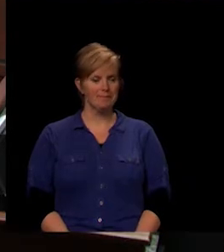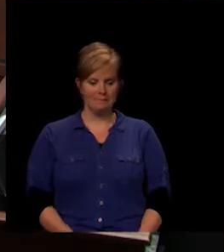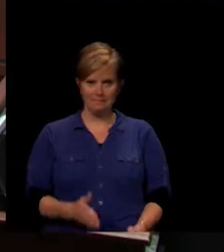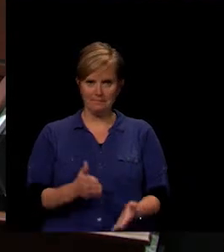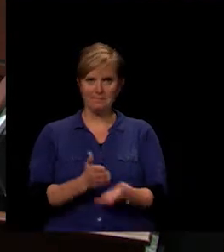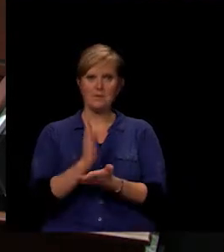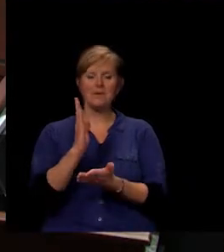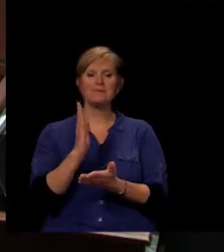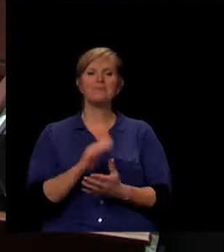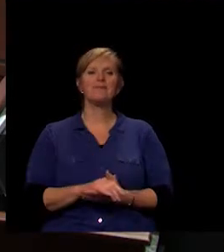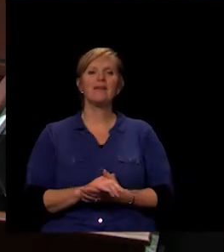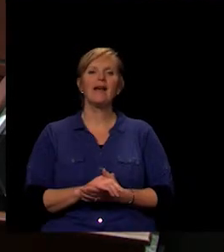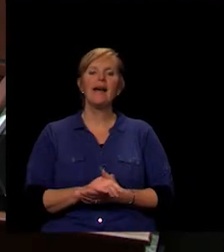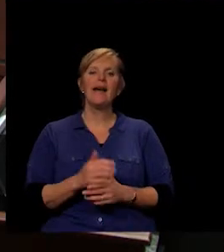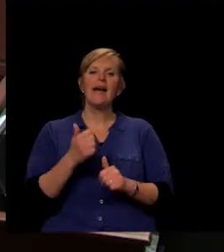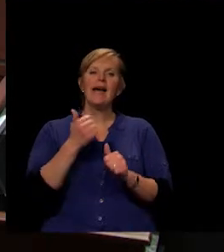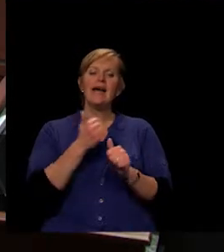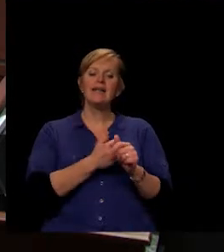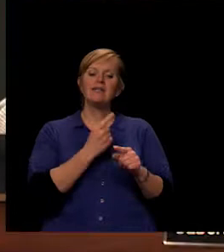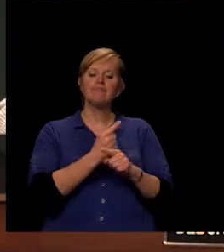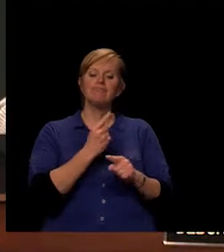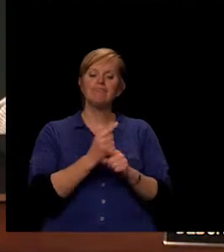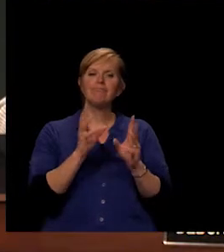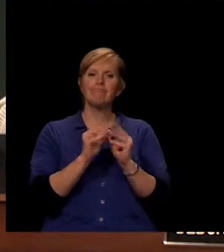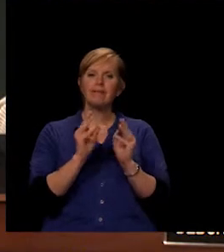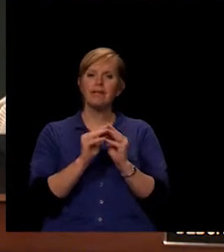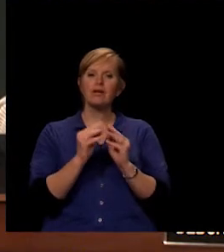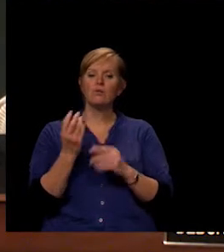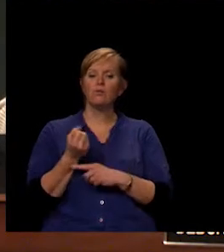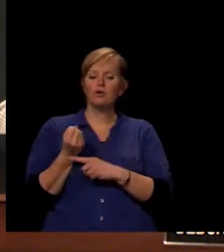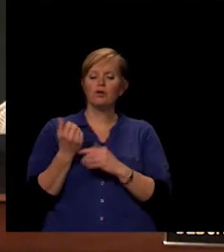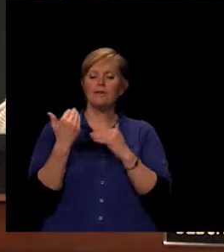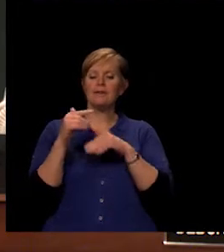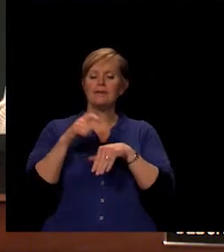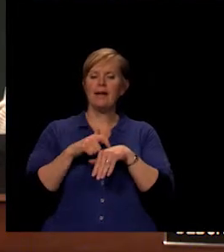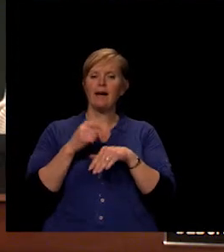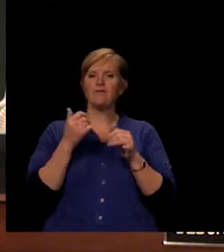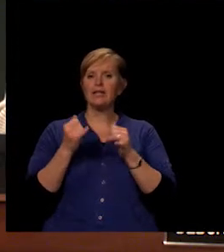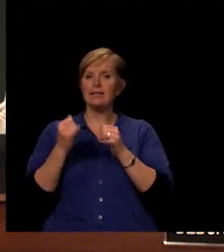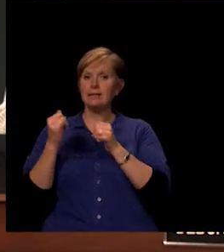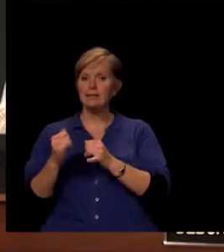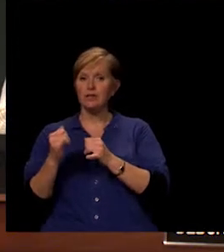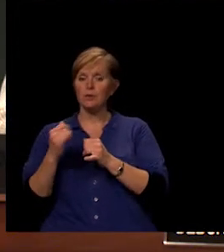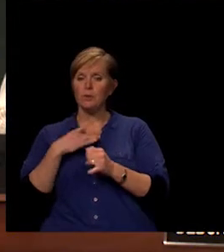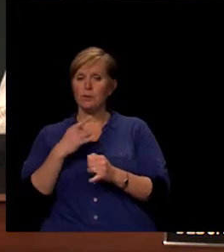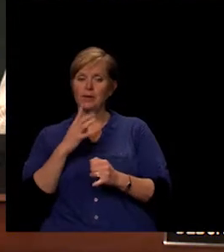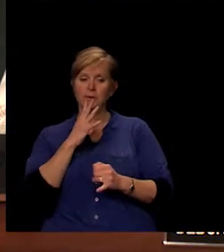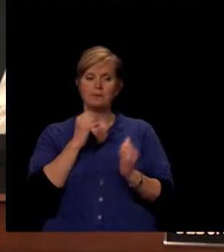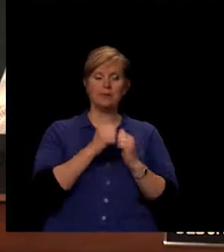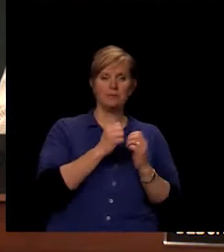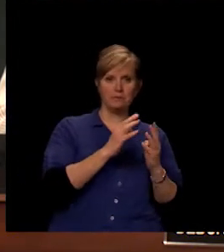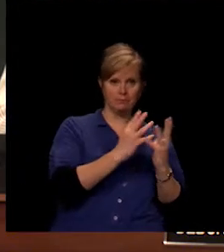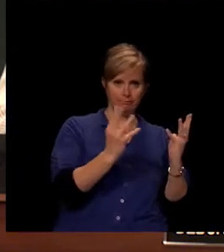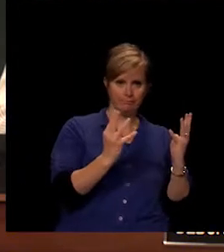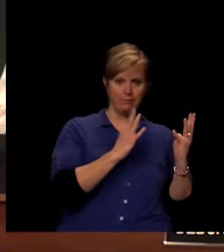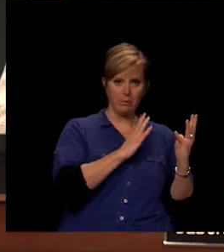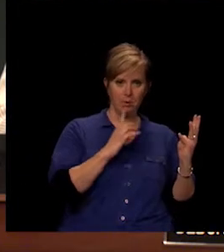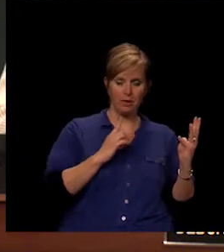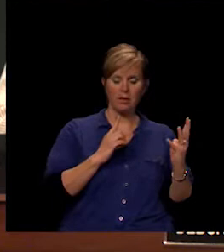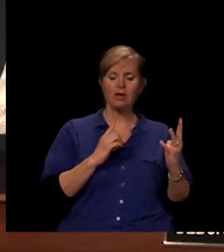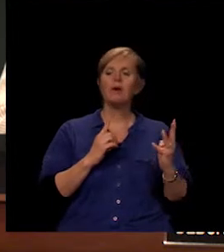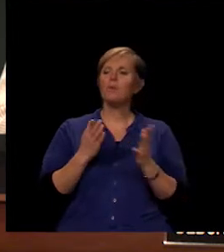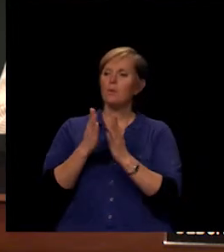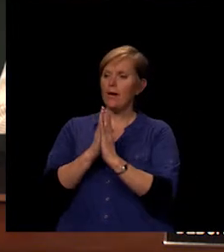At each regular meeting, Board of Education reserves limited time for individuals wishing to address the board. We request that individual speakers